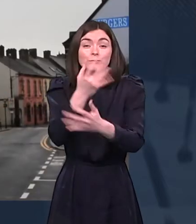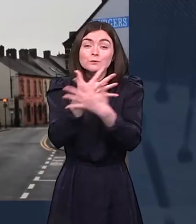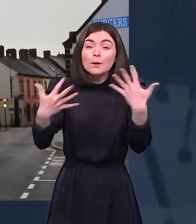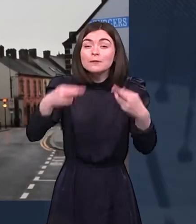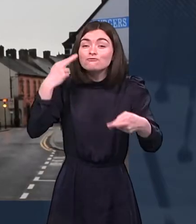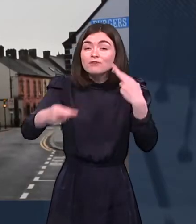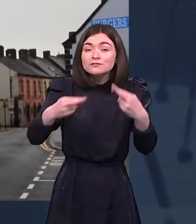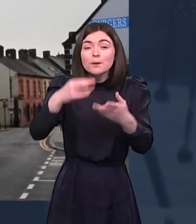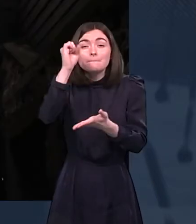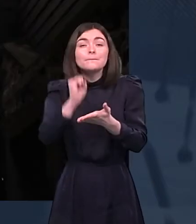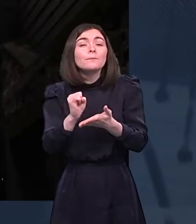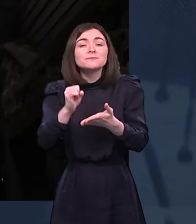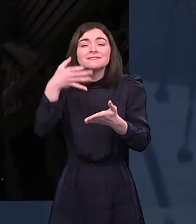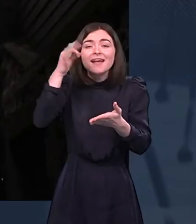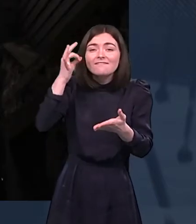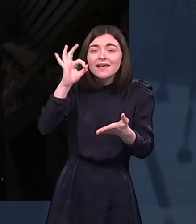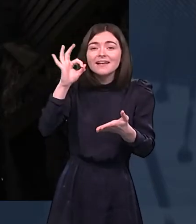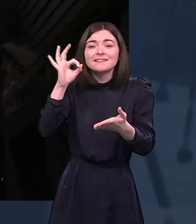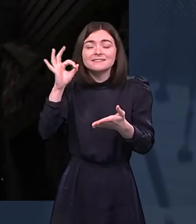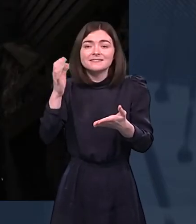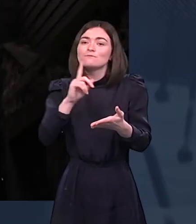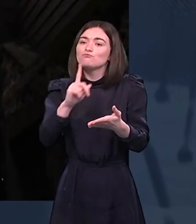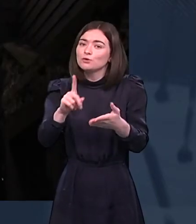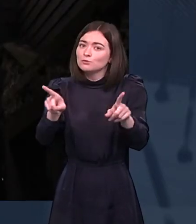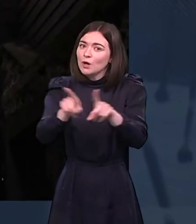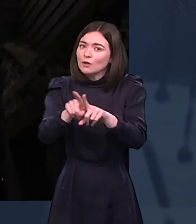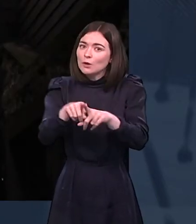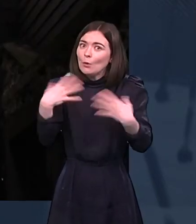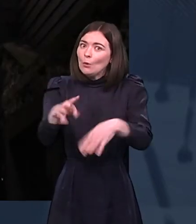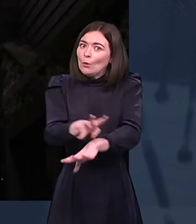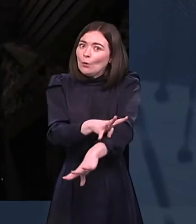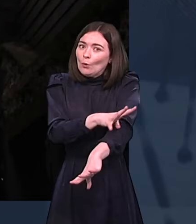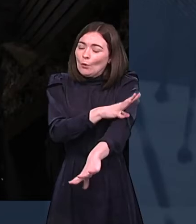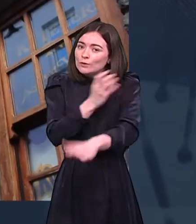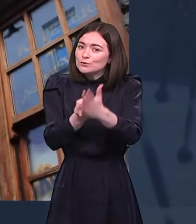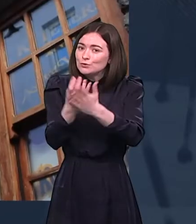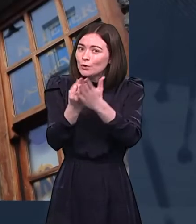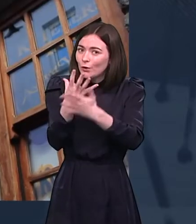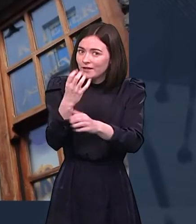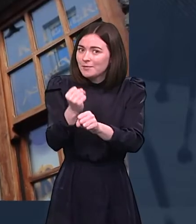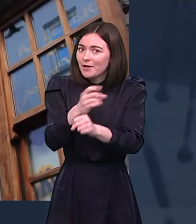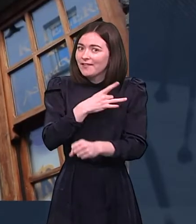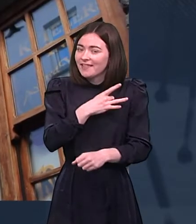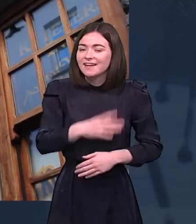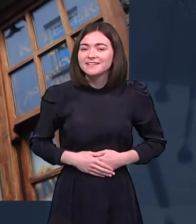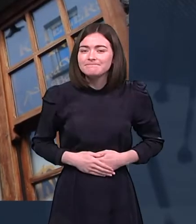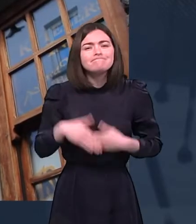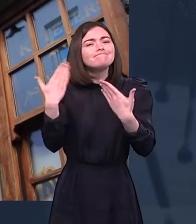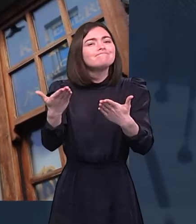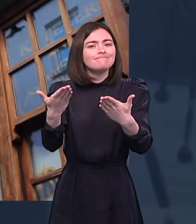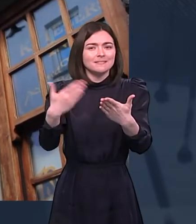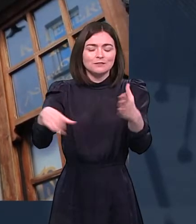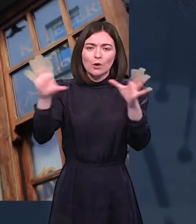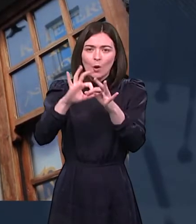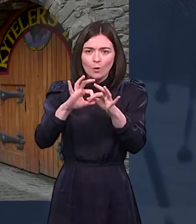pubs, hotels and cafes. But we also have a chilling tale about Kilkenny This is the home of famous Kilkenny